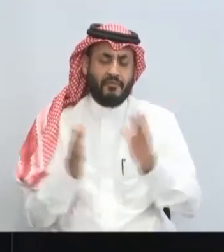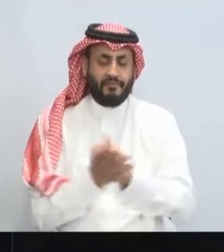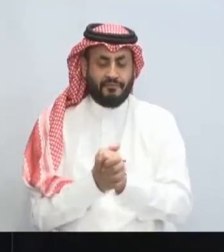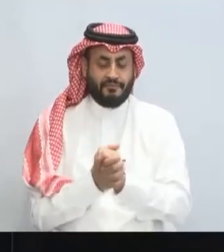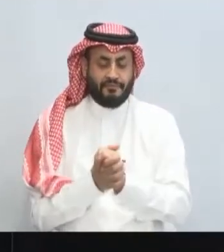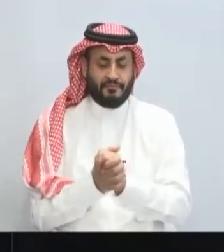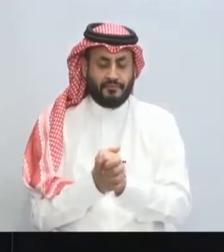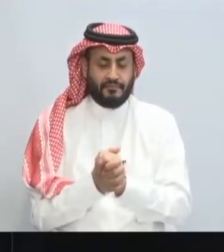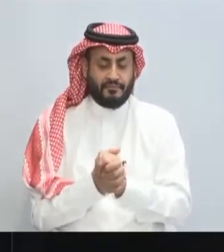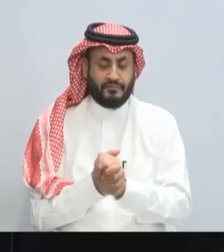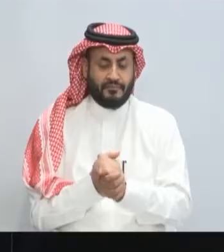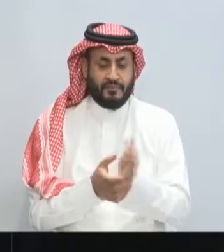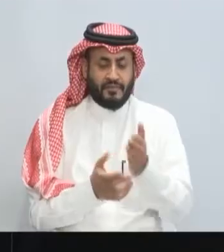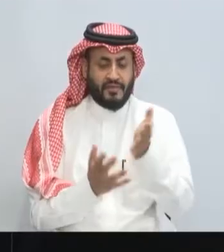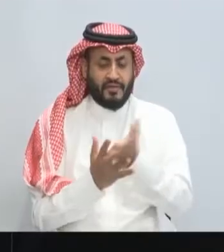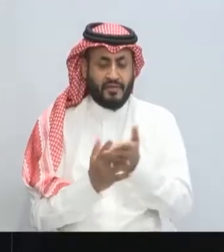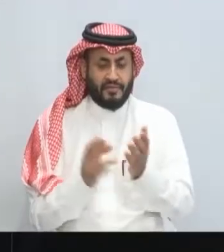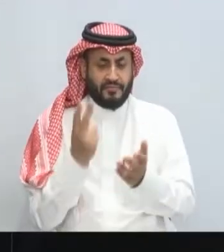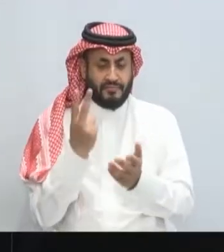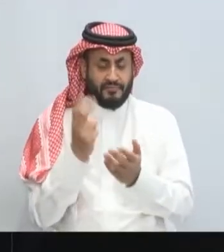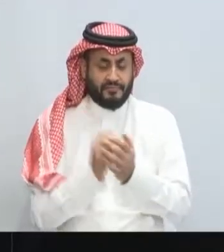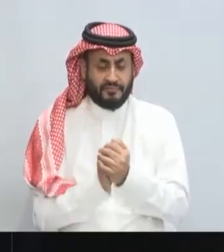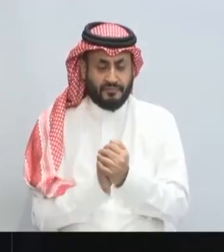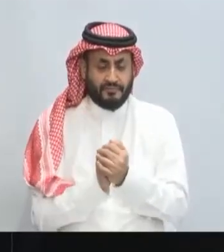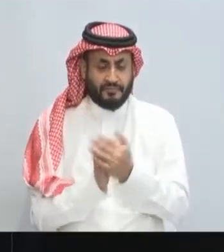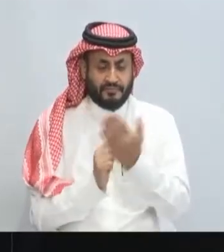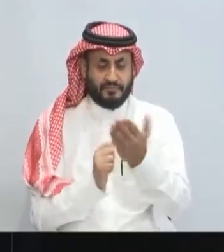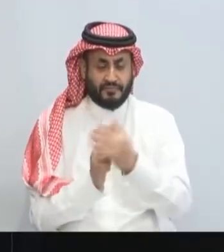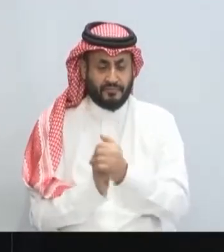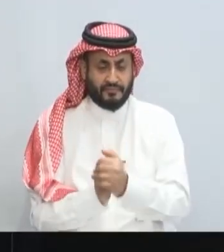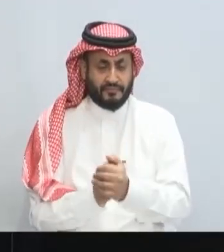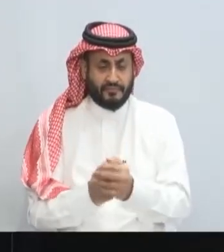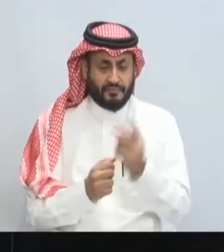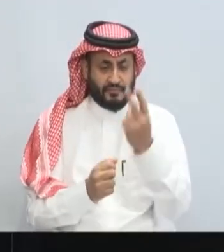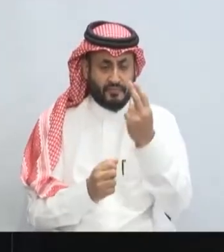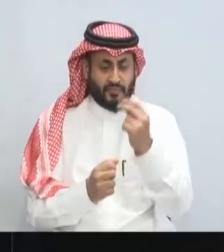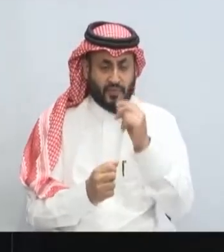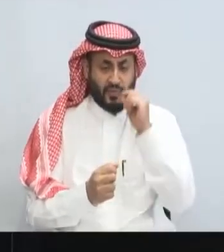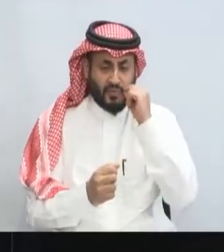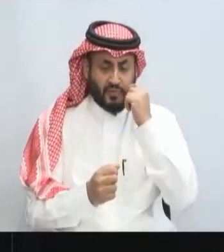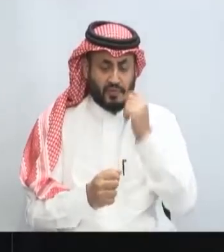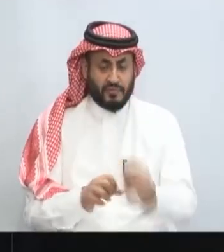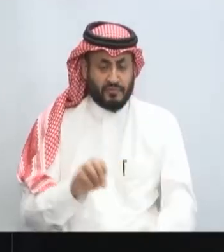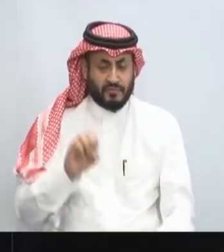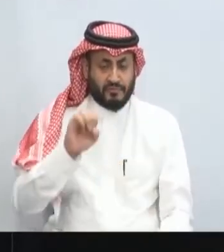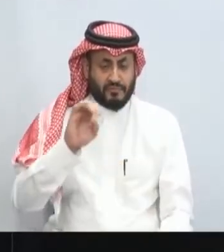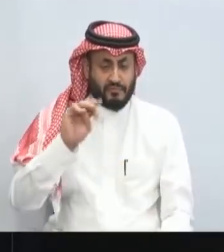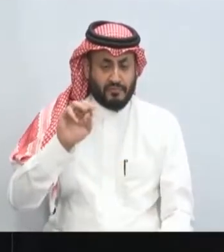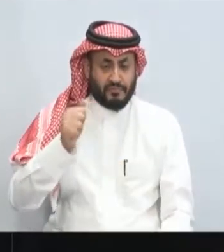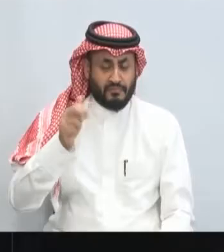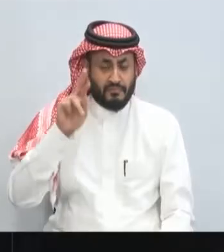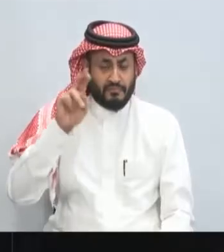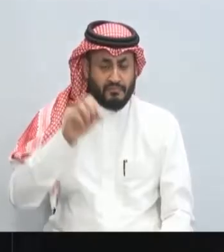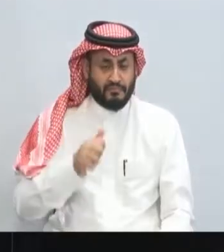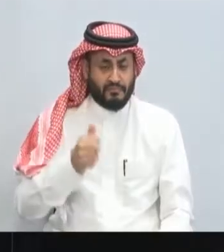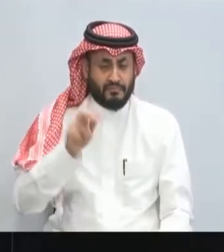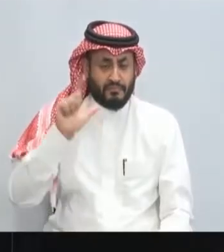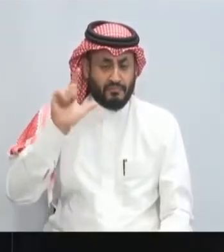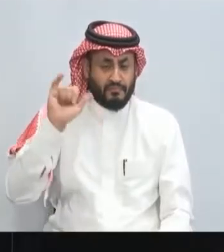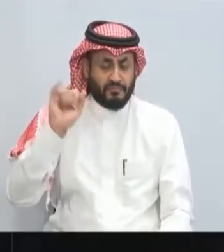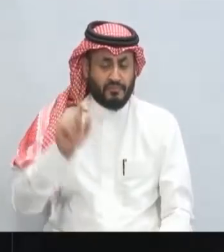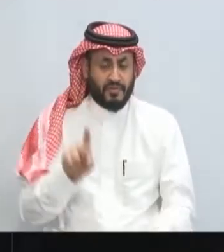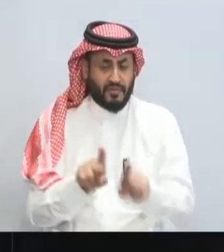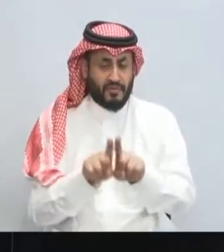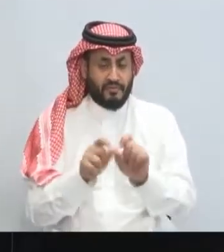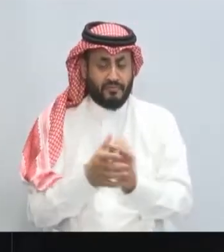Also, the second part of this chant was about Umar and his friend Ali. When we